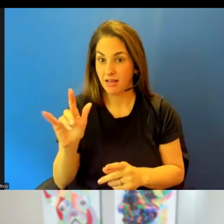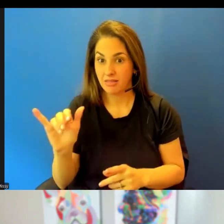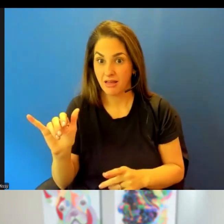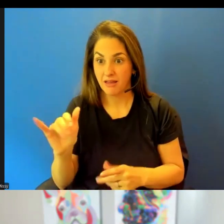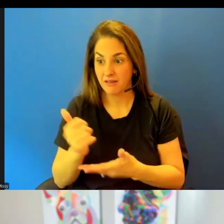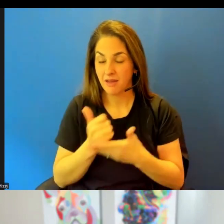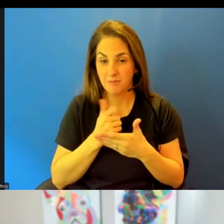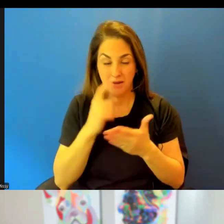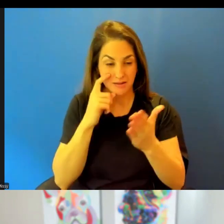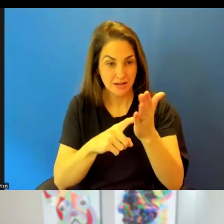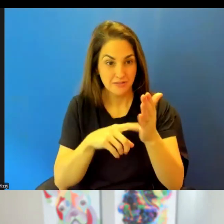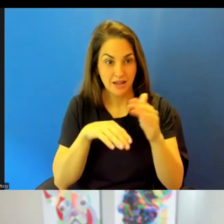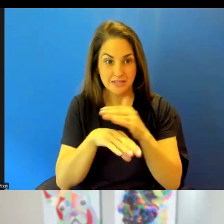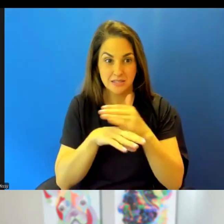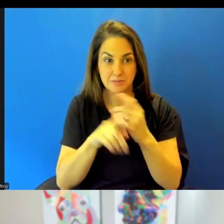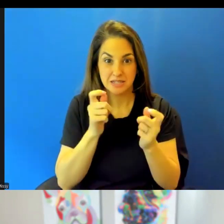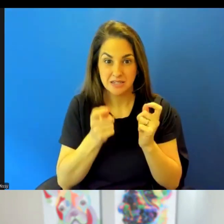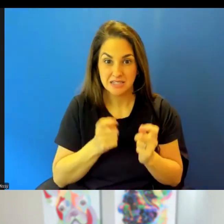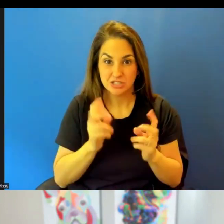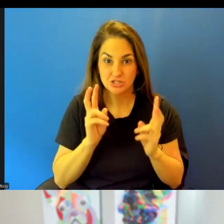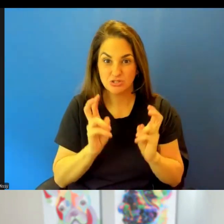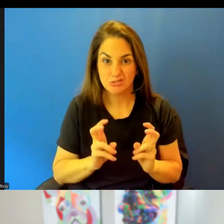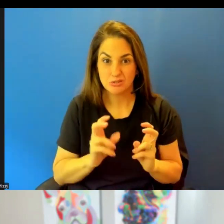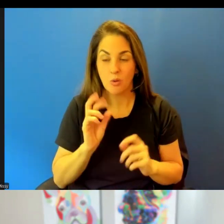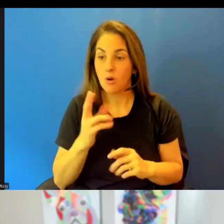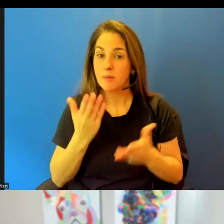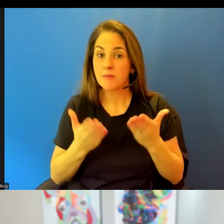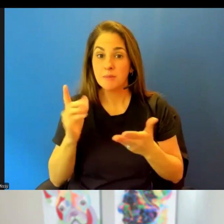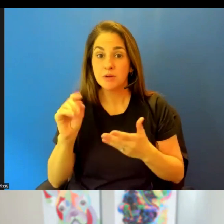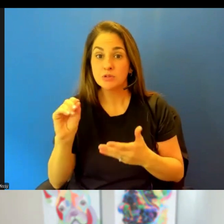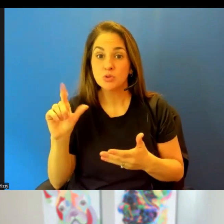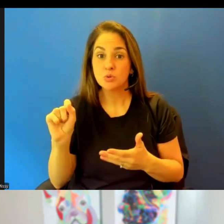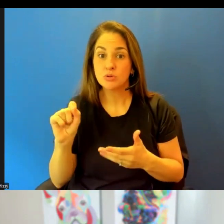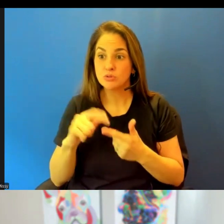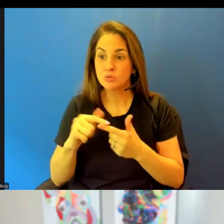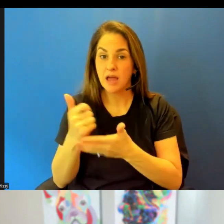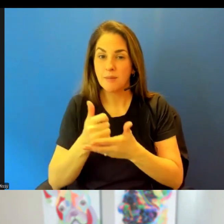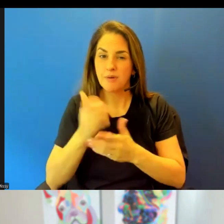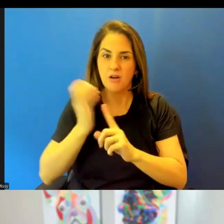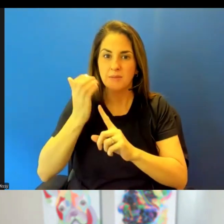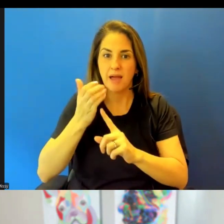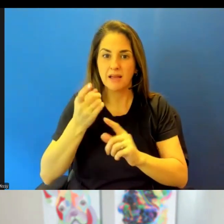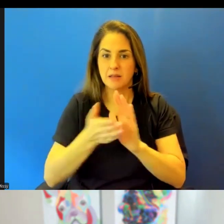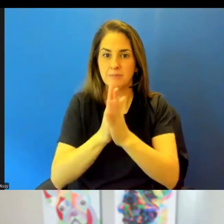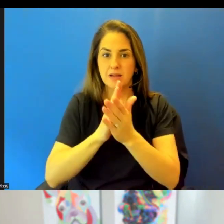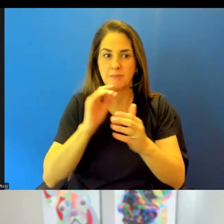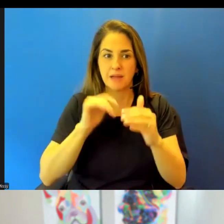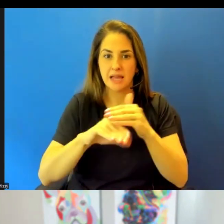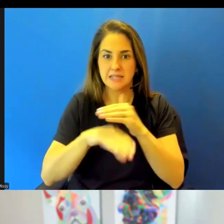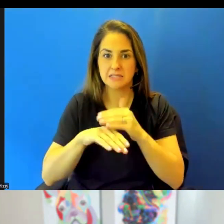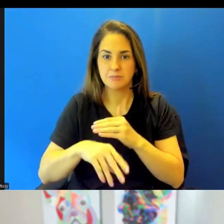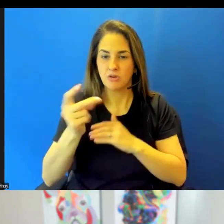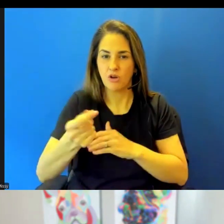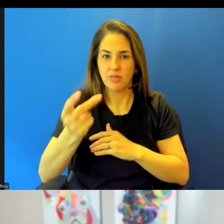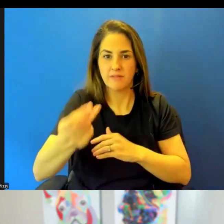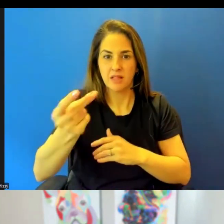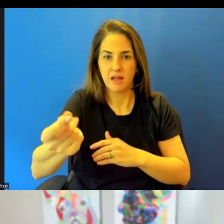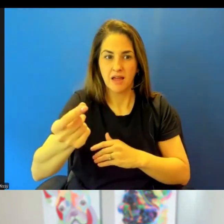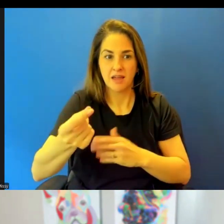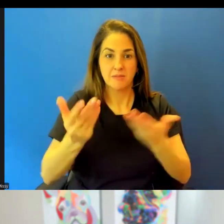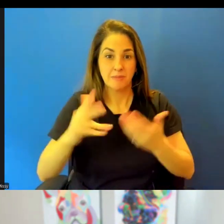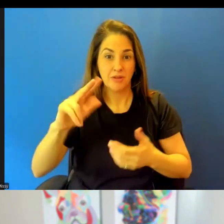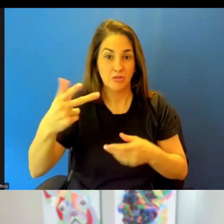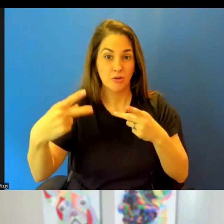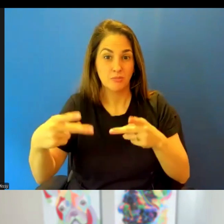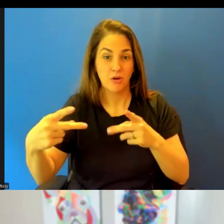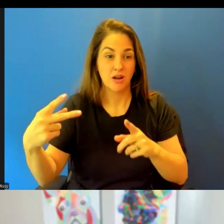identify accessibility issues? Or it will be tools to be developed to automatically make content accessible on the fly, i.e. third-party